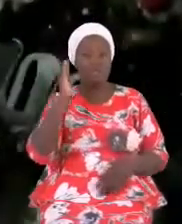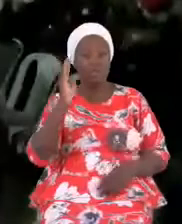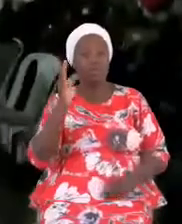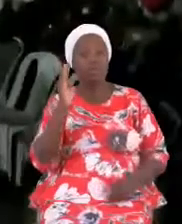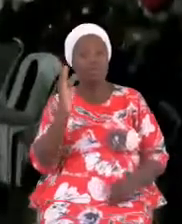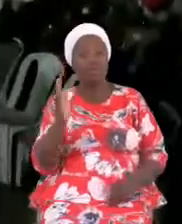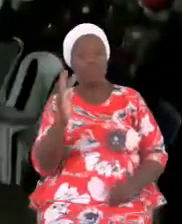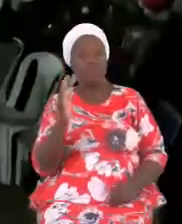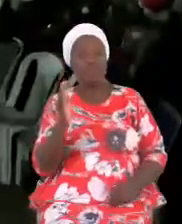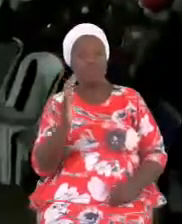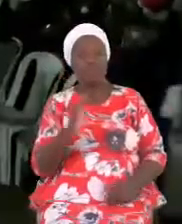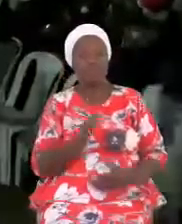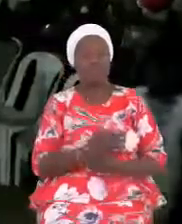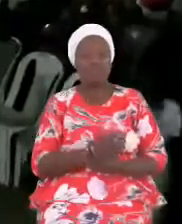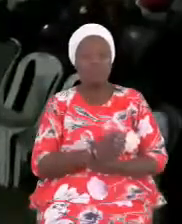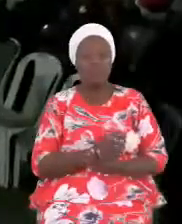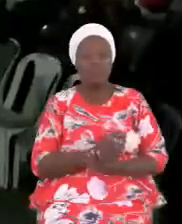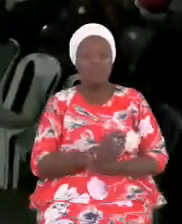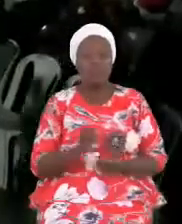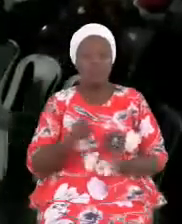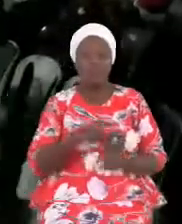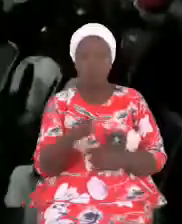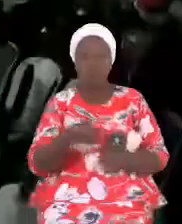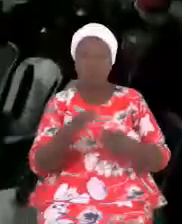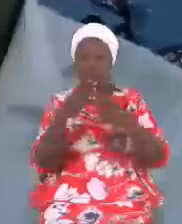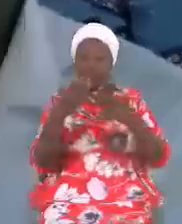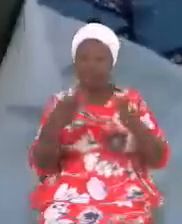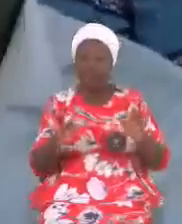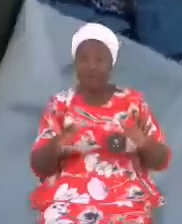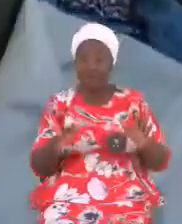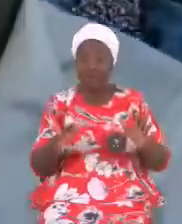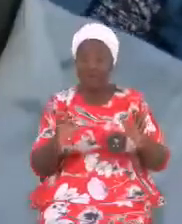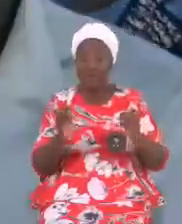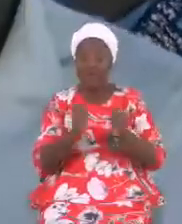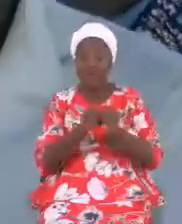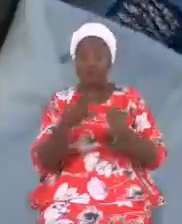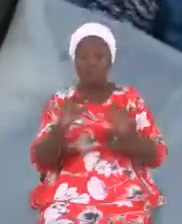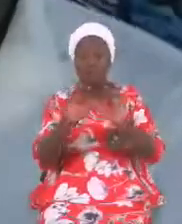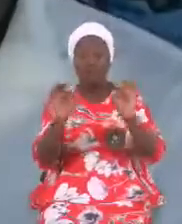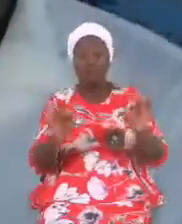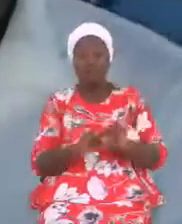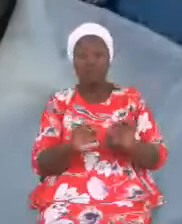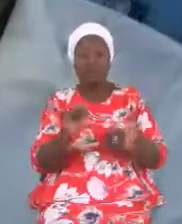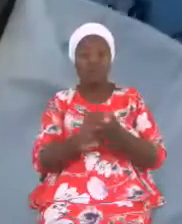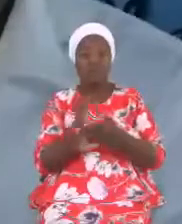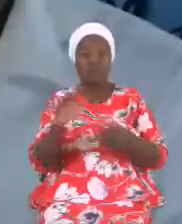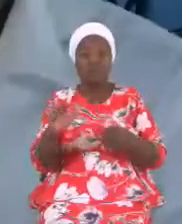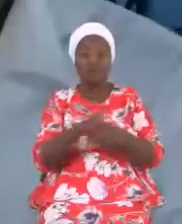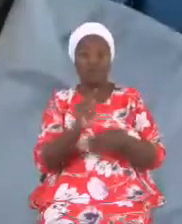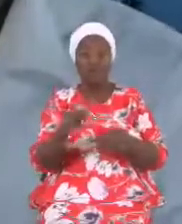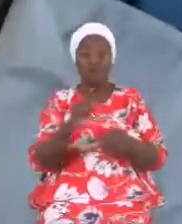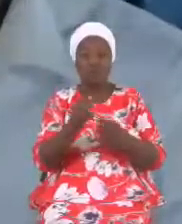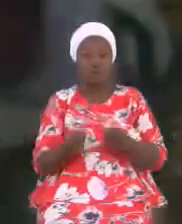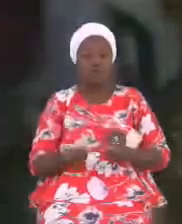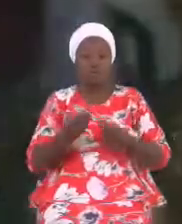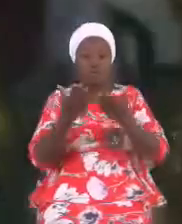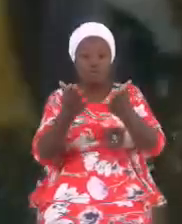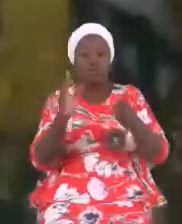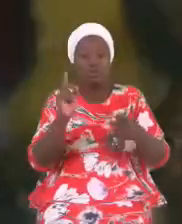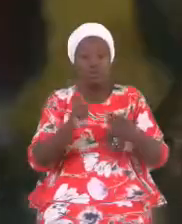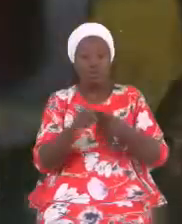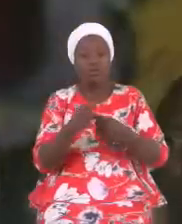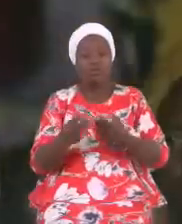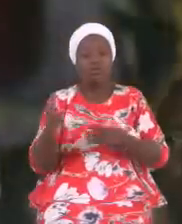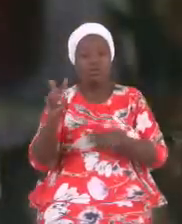When you are done with the form you are filling, You will submit to your supervisor.